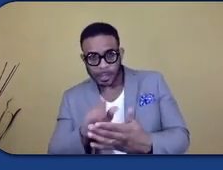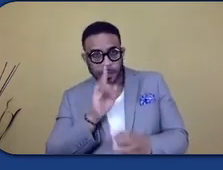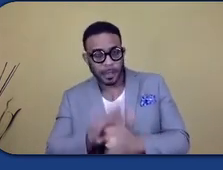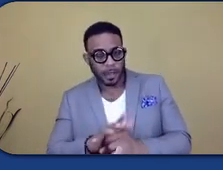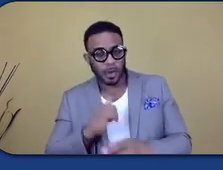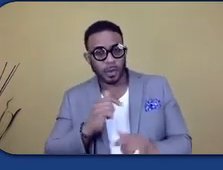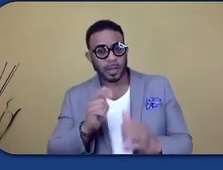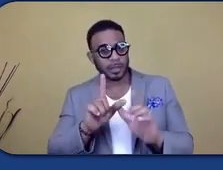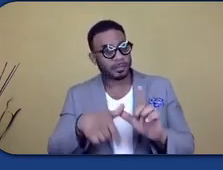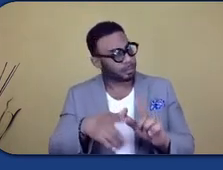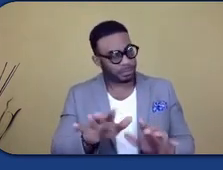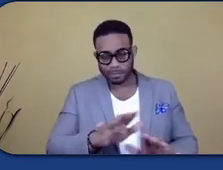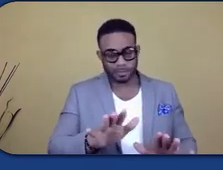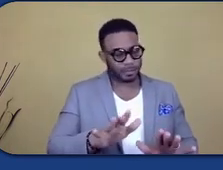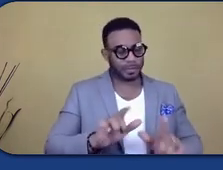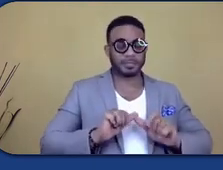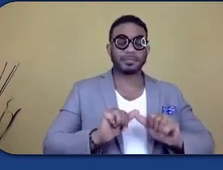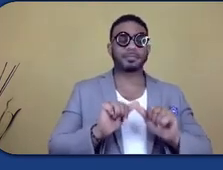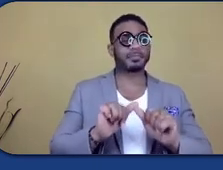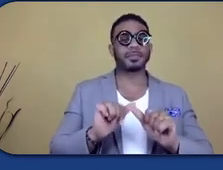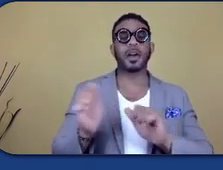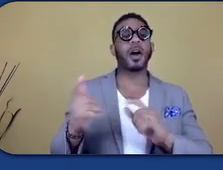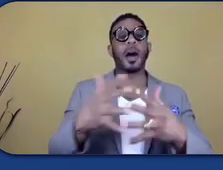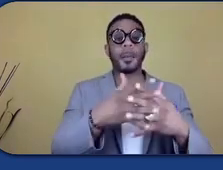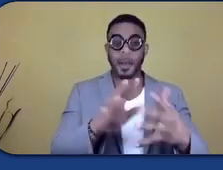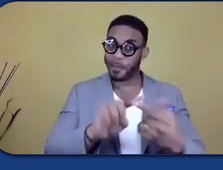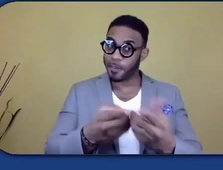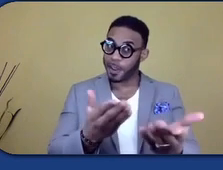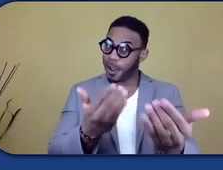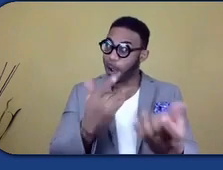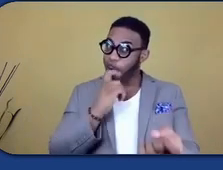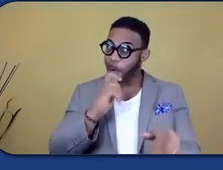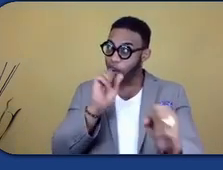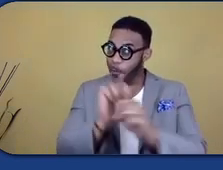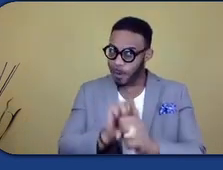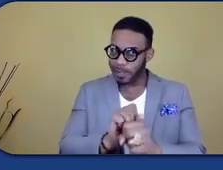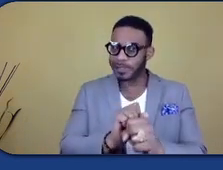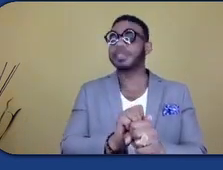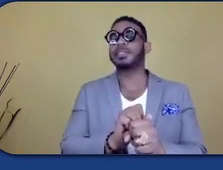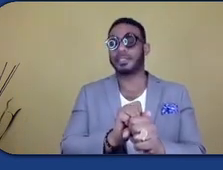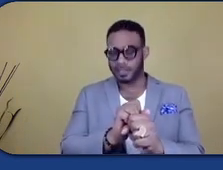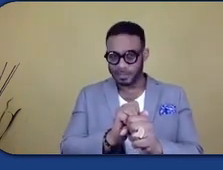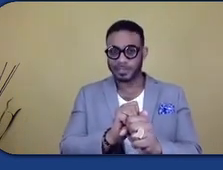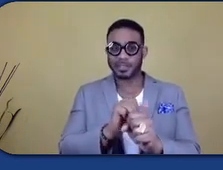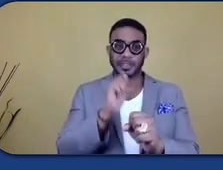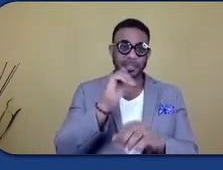well committed. And with this commitment, we are inspired, and all our American friends who are working